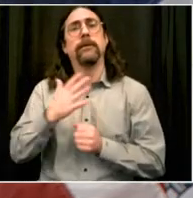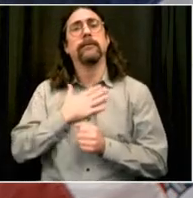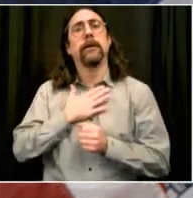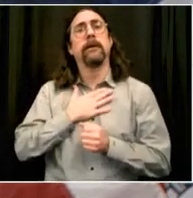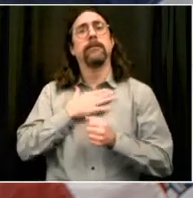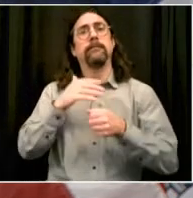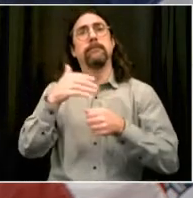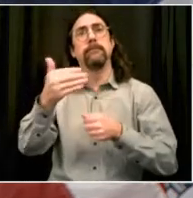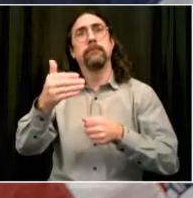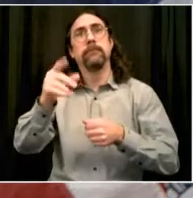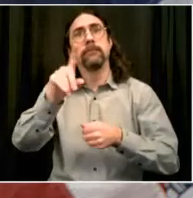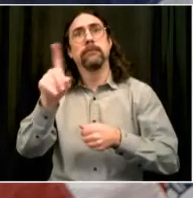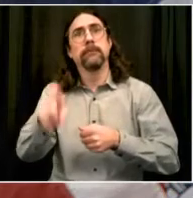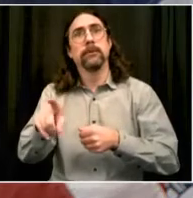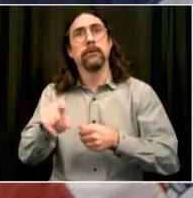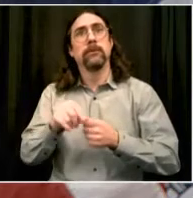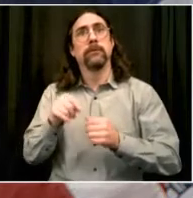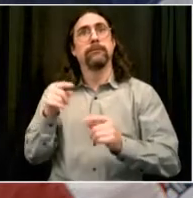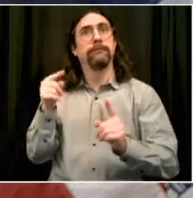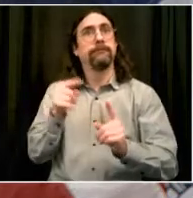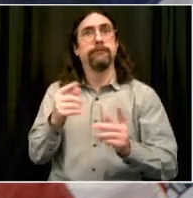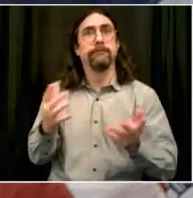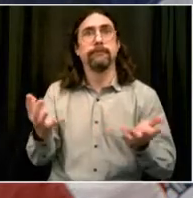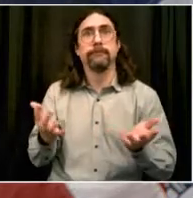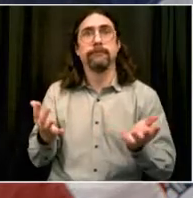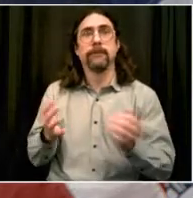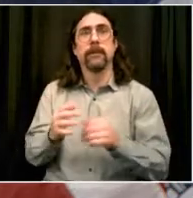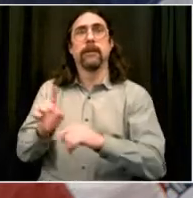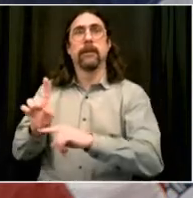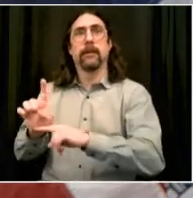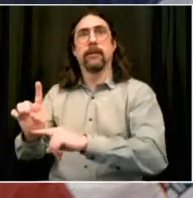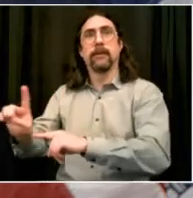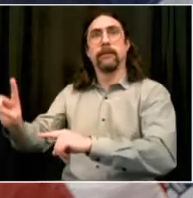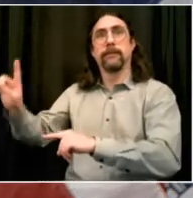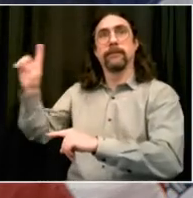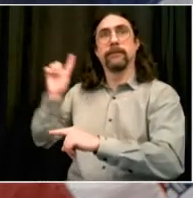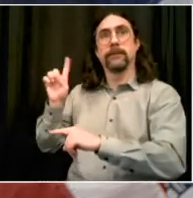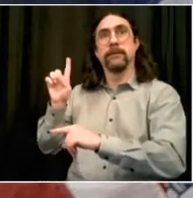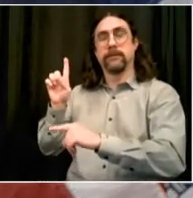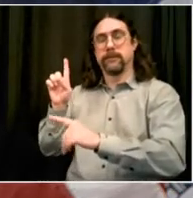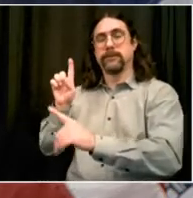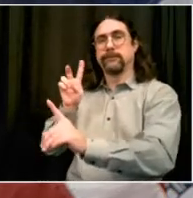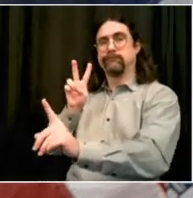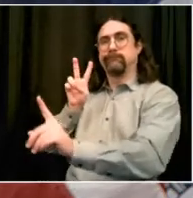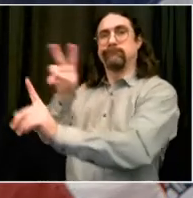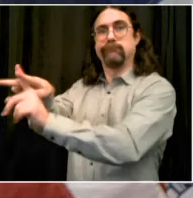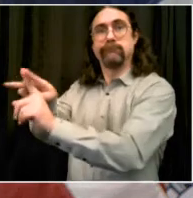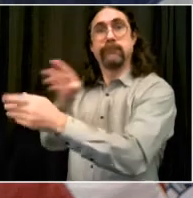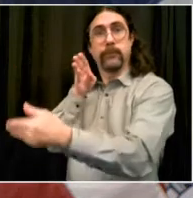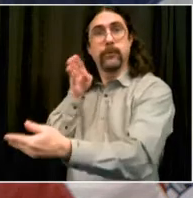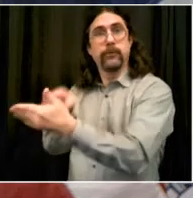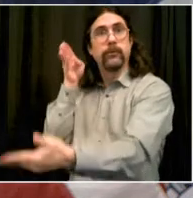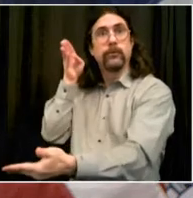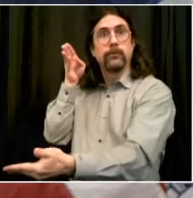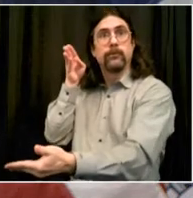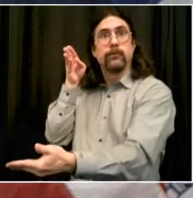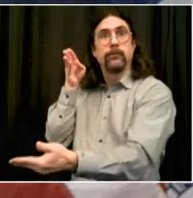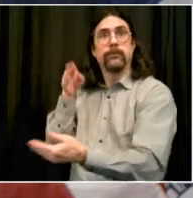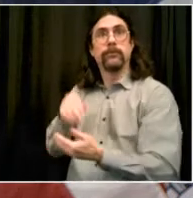week. The concern there is that there are a significant number of students missing out